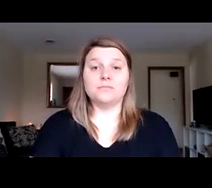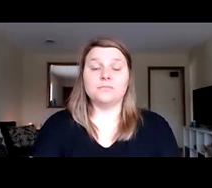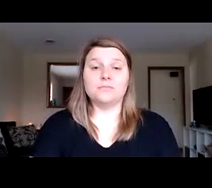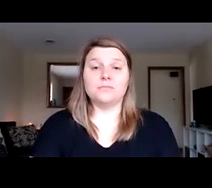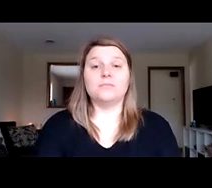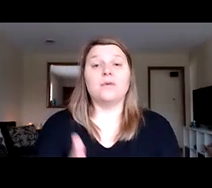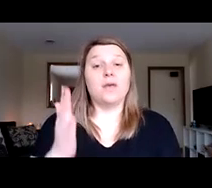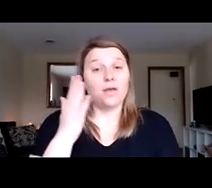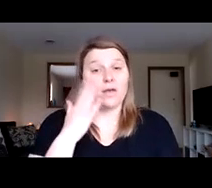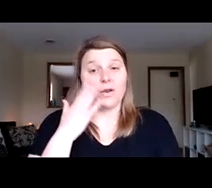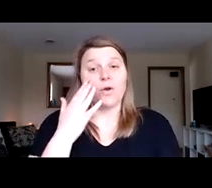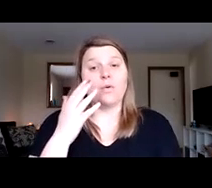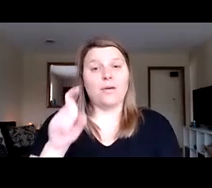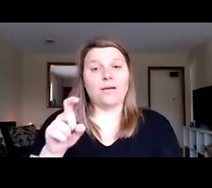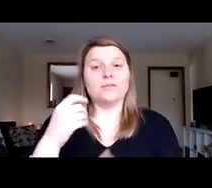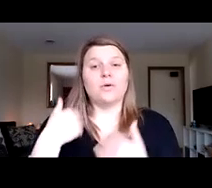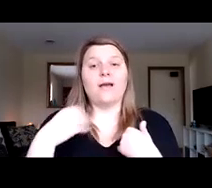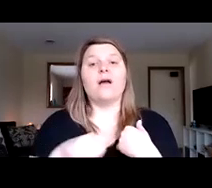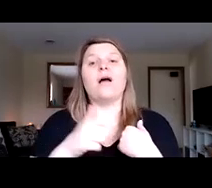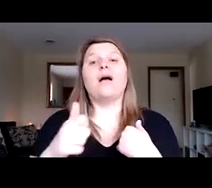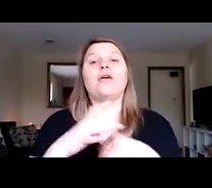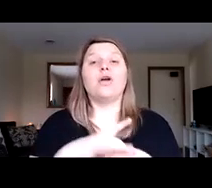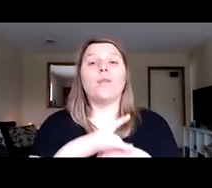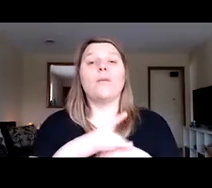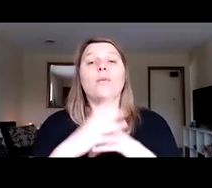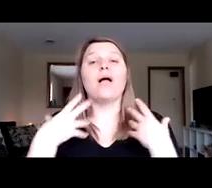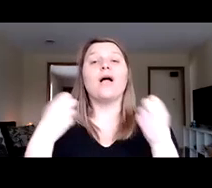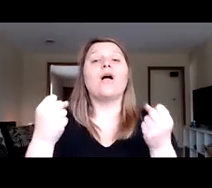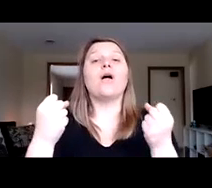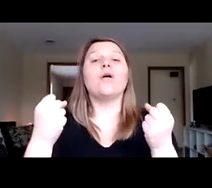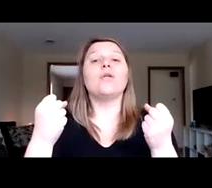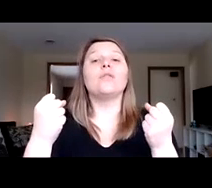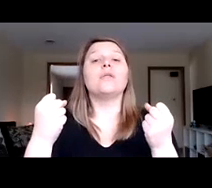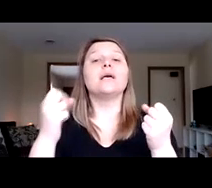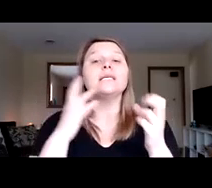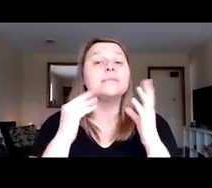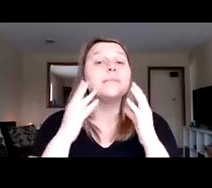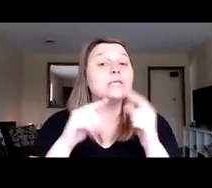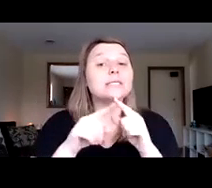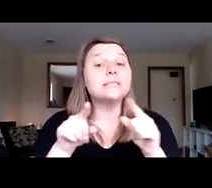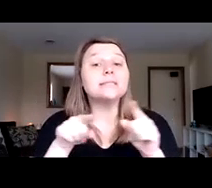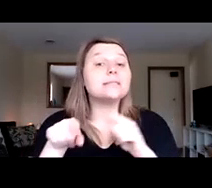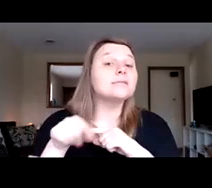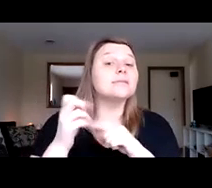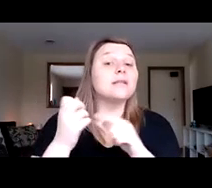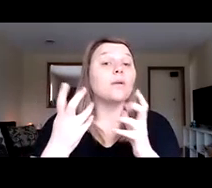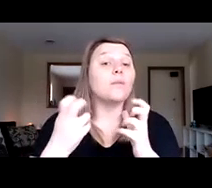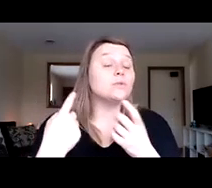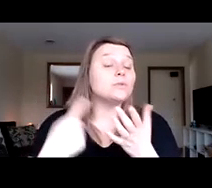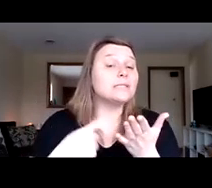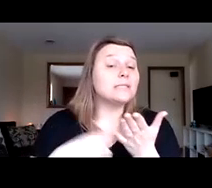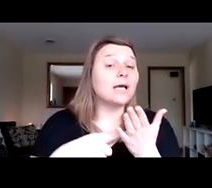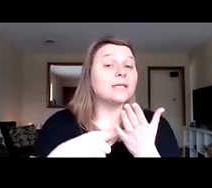I know we have to have some other global health experiences out amongst the attendees. Someone just wants to talk about what